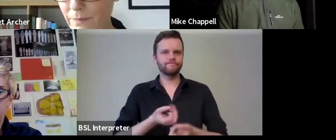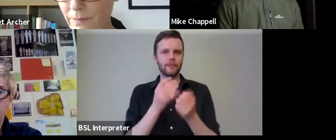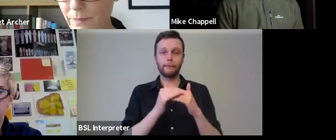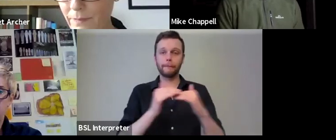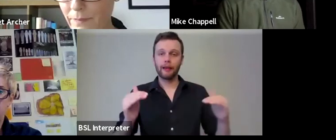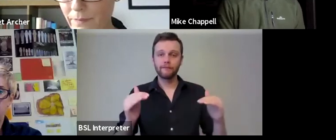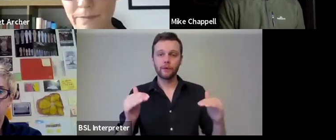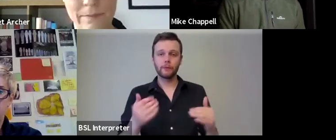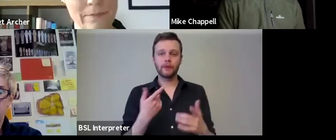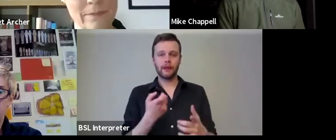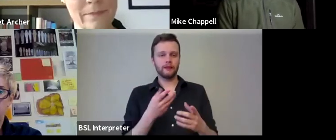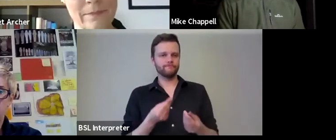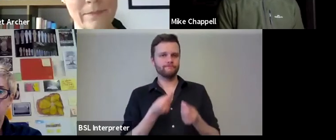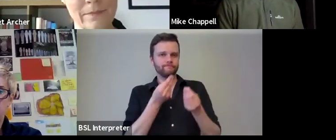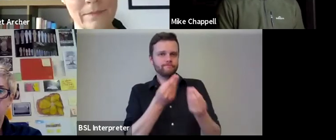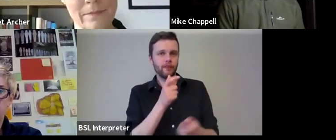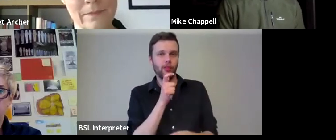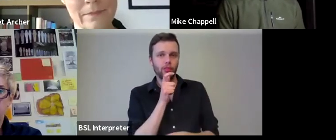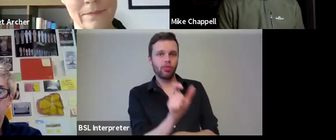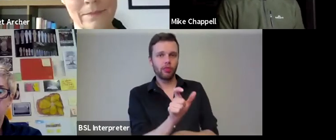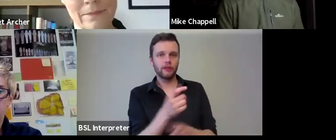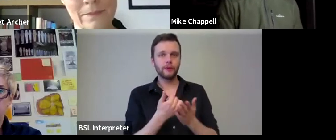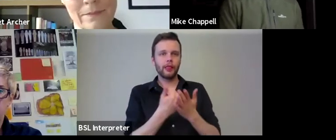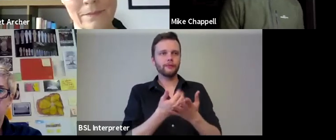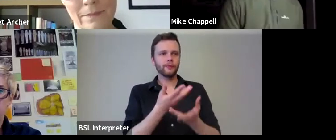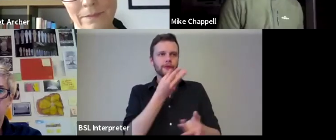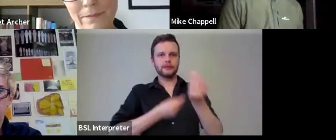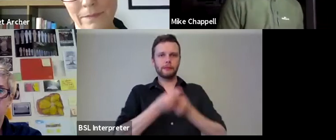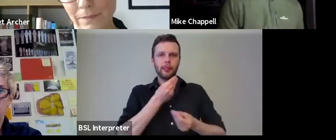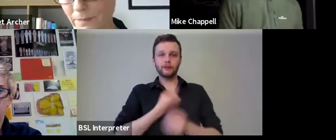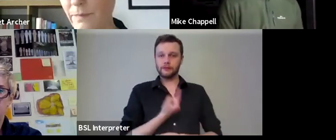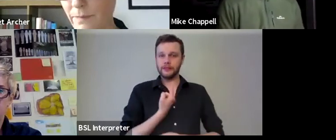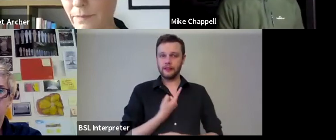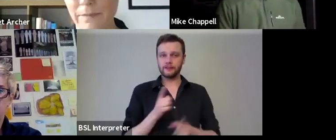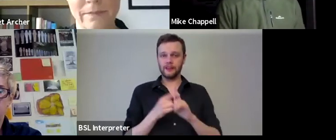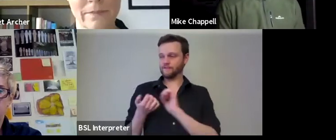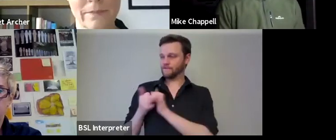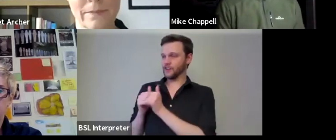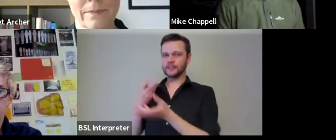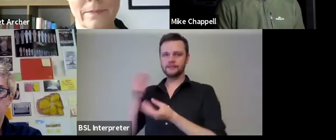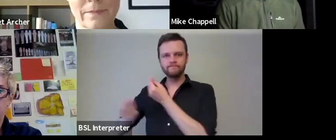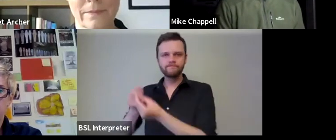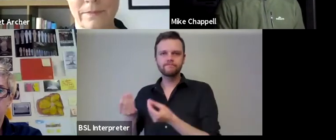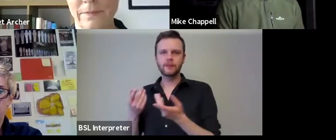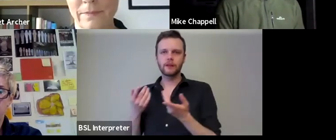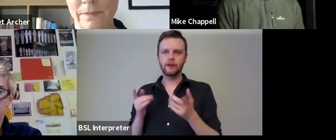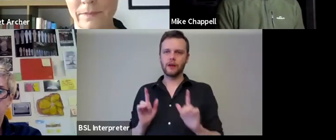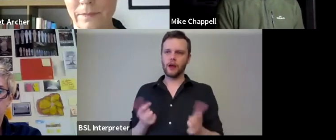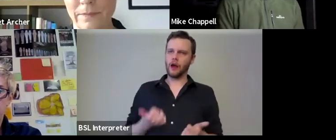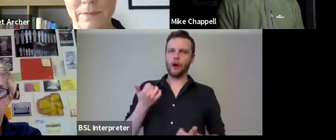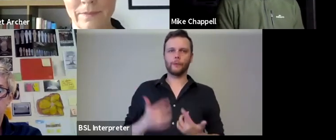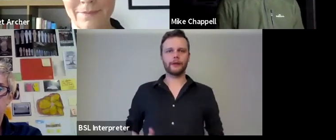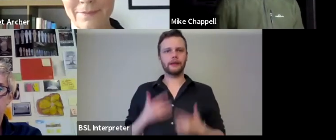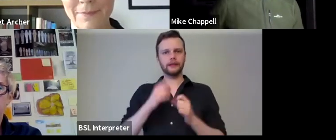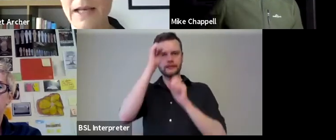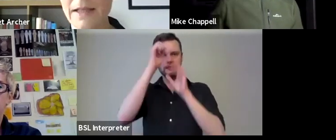platform and introduce terms that can help them to explain to themselves and to their friends and how they experience the